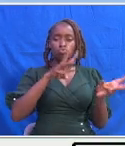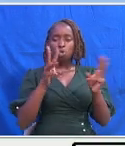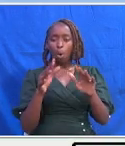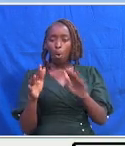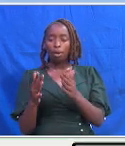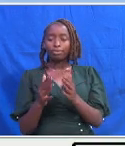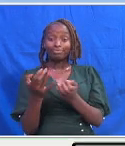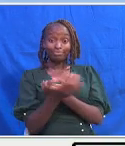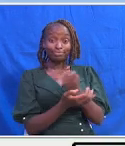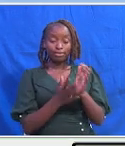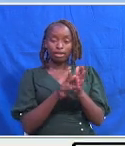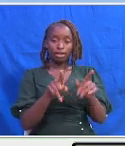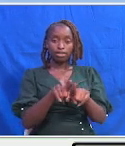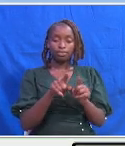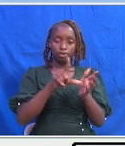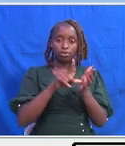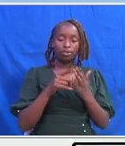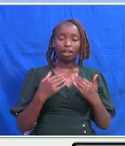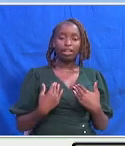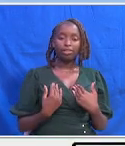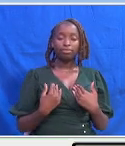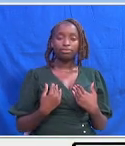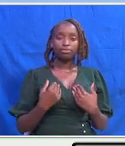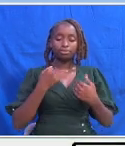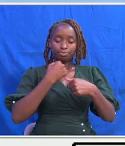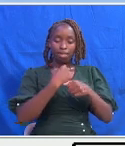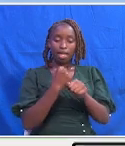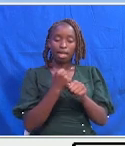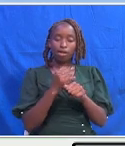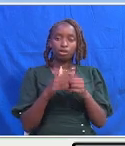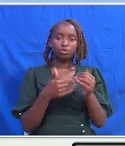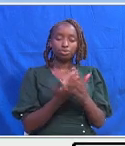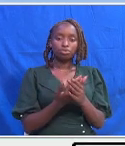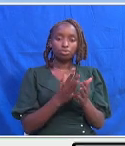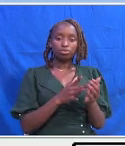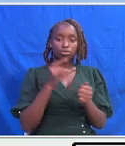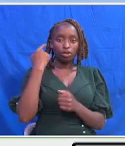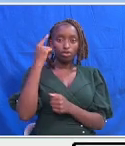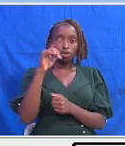economic and debt distresses, the erosion of democracy,